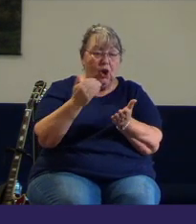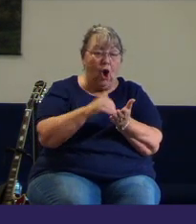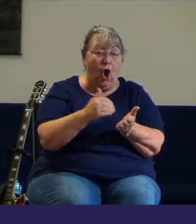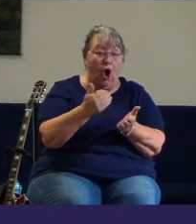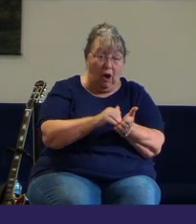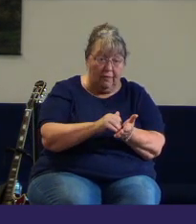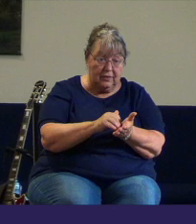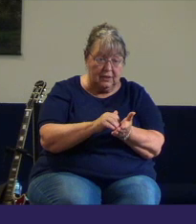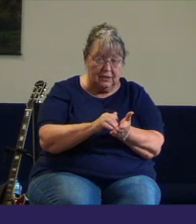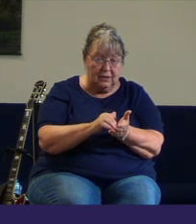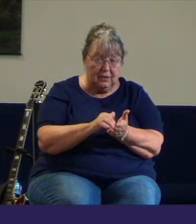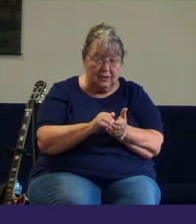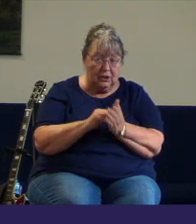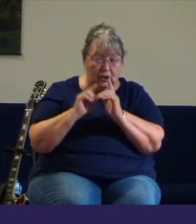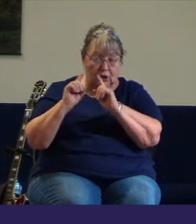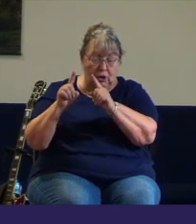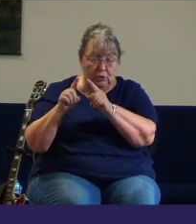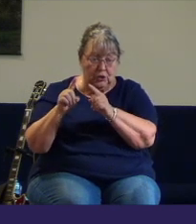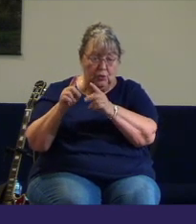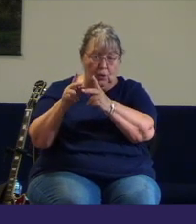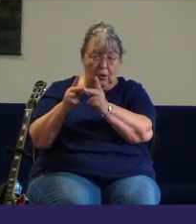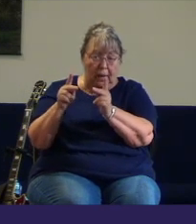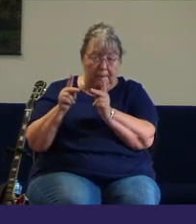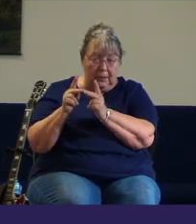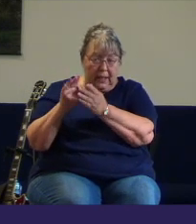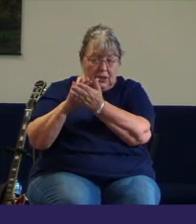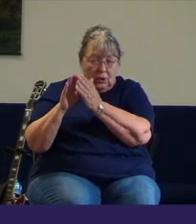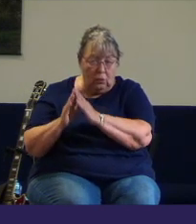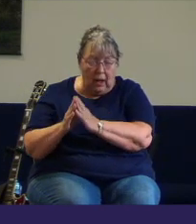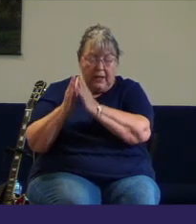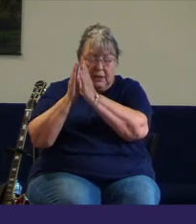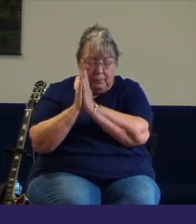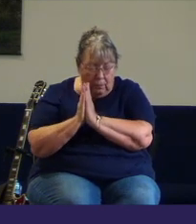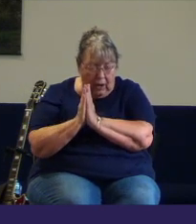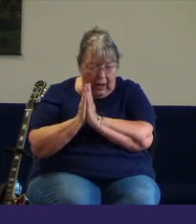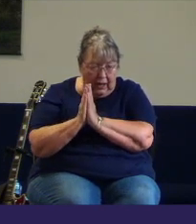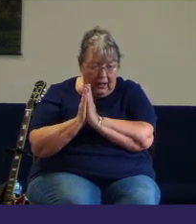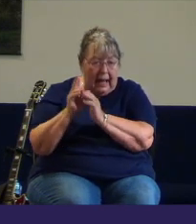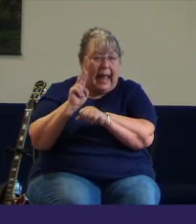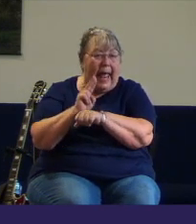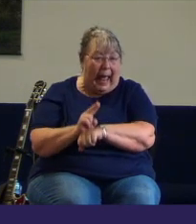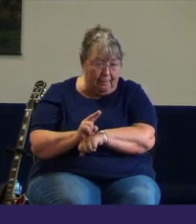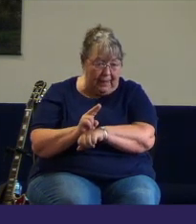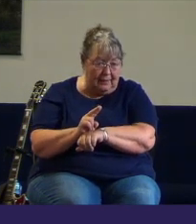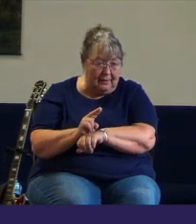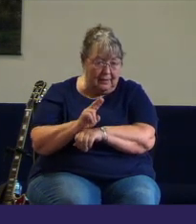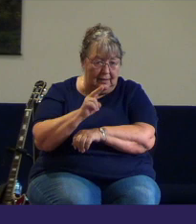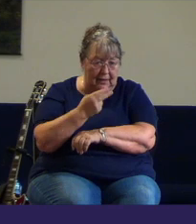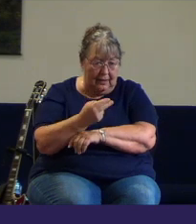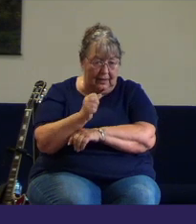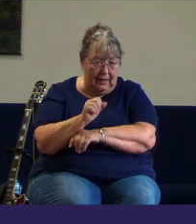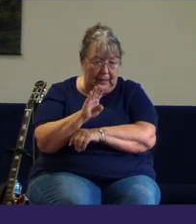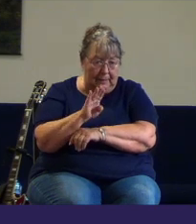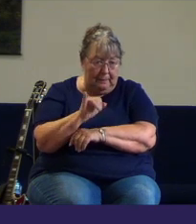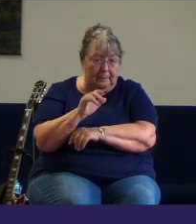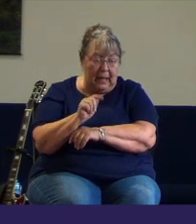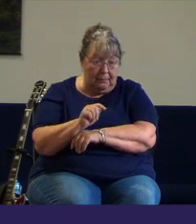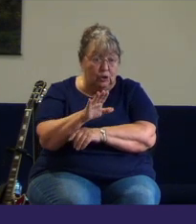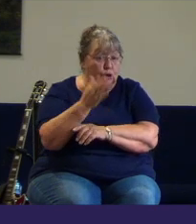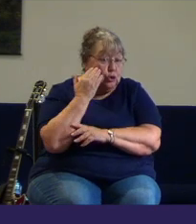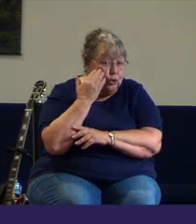Often. All the time. It was a habit for Jesus, prayer was. And that you know that Jesus prays for